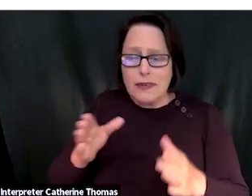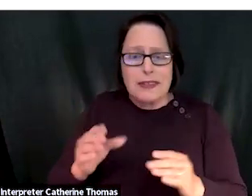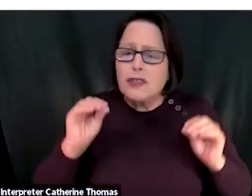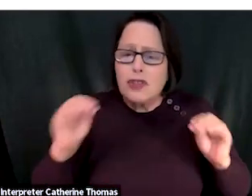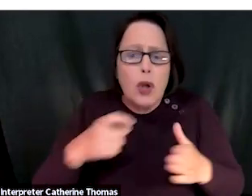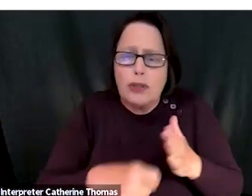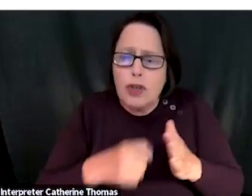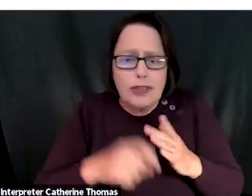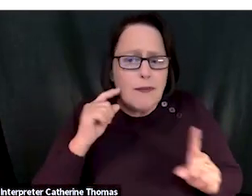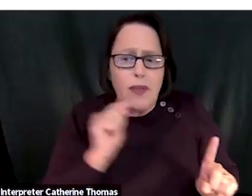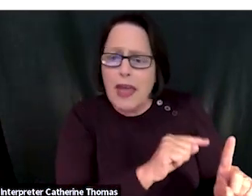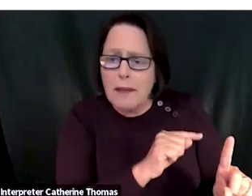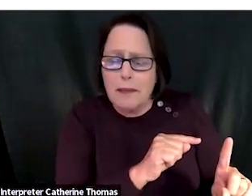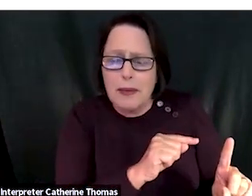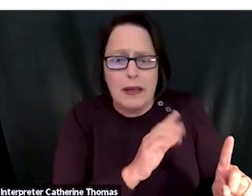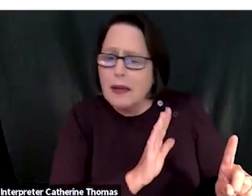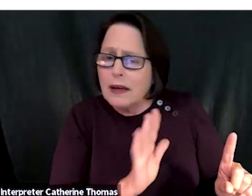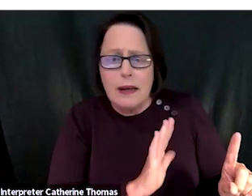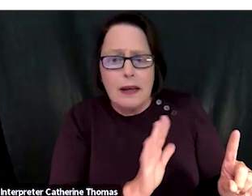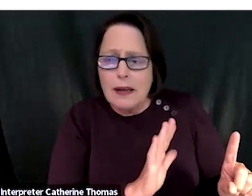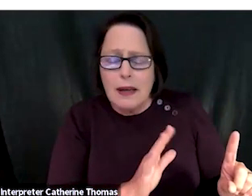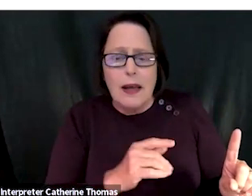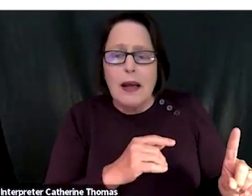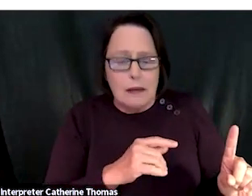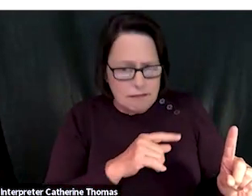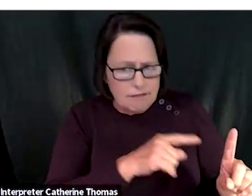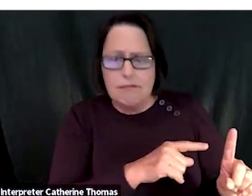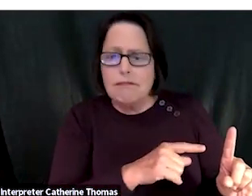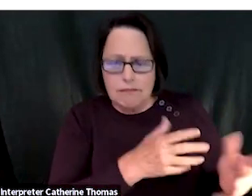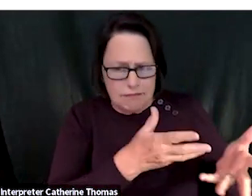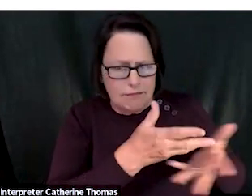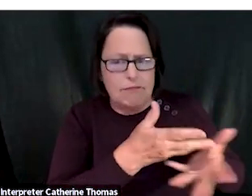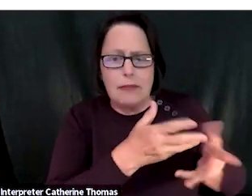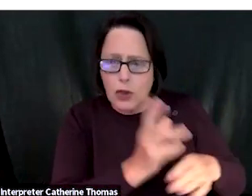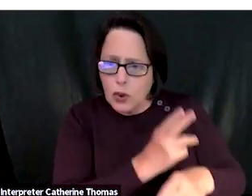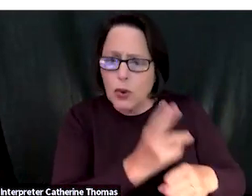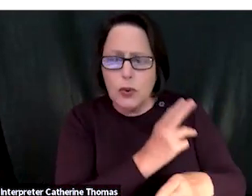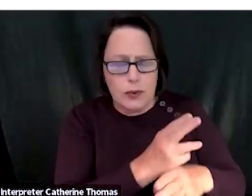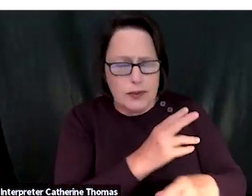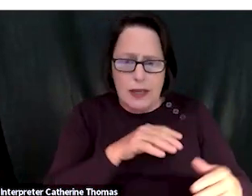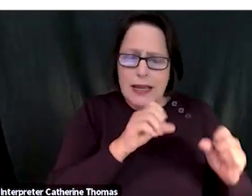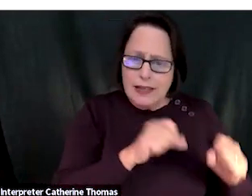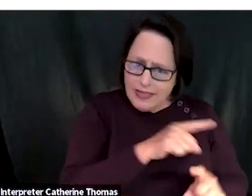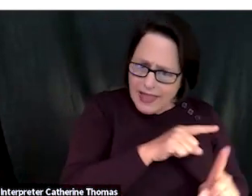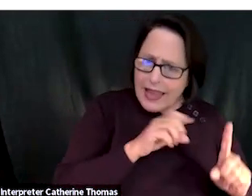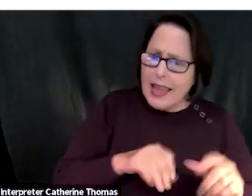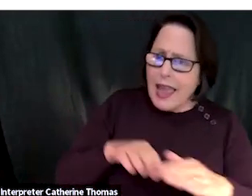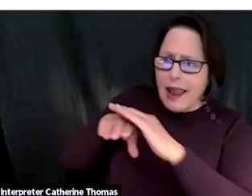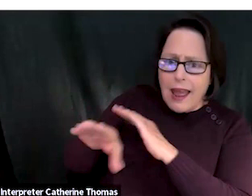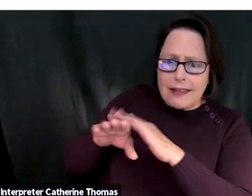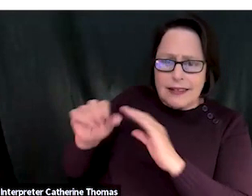to them, and they're solely meant for them to be able to access our